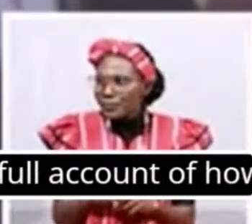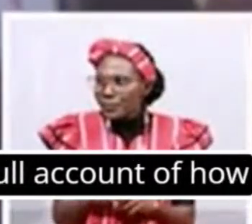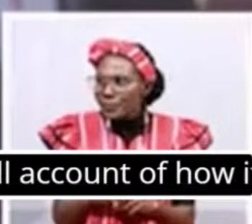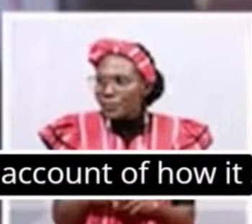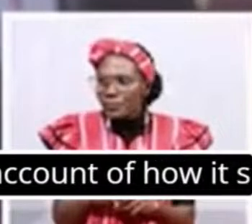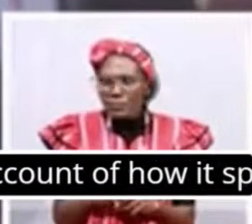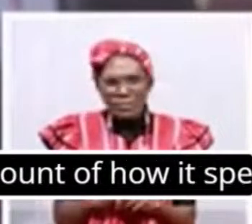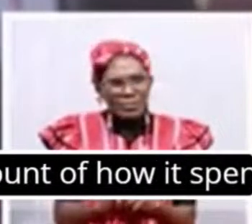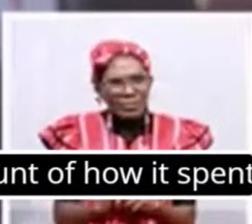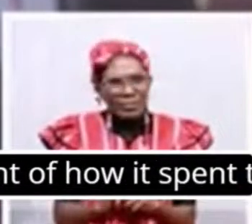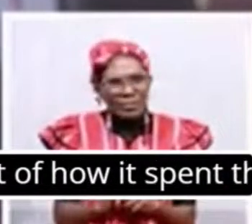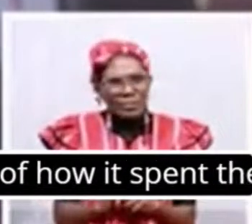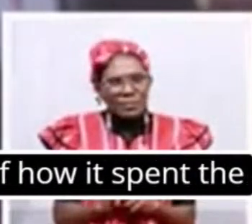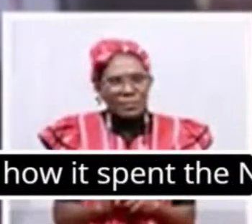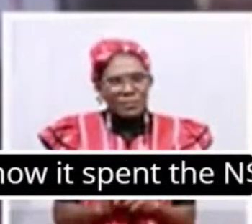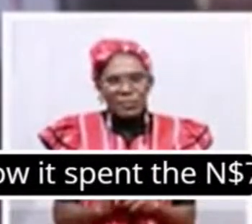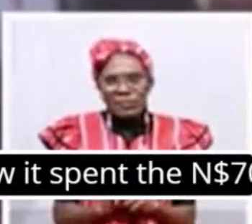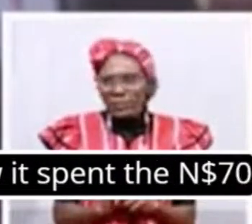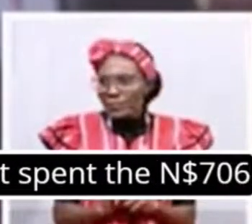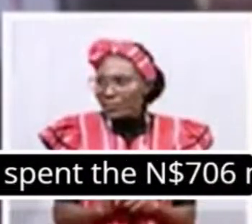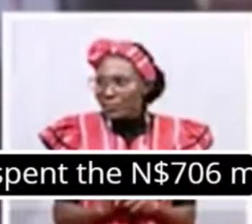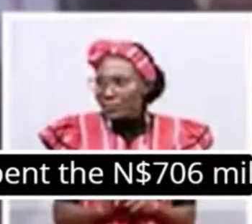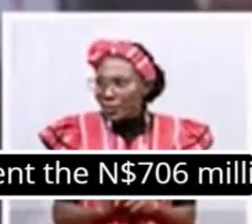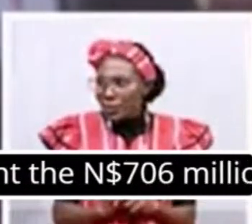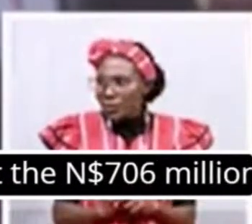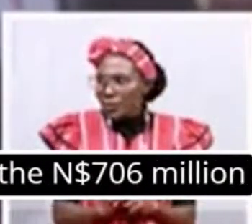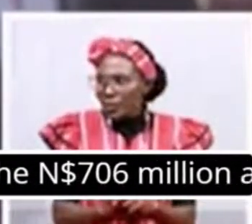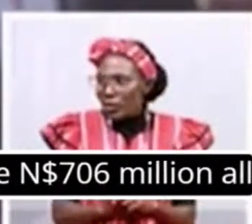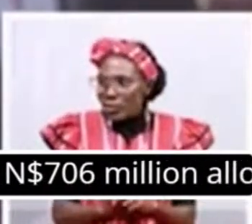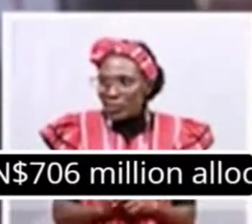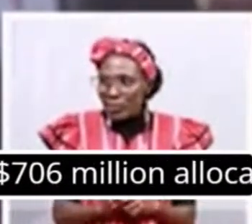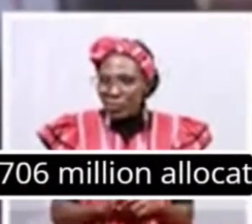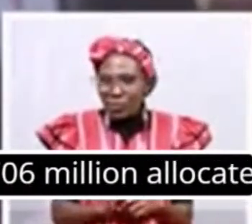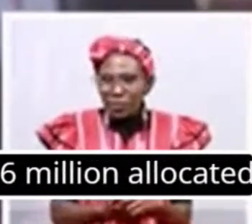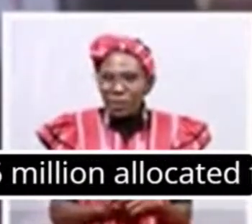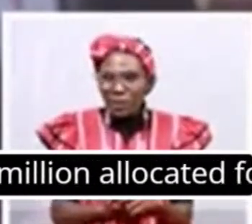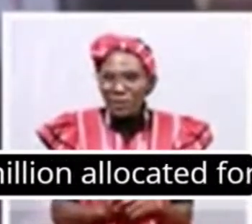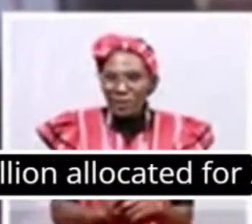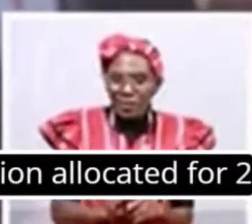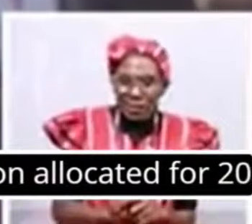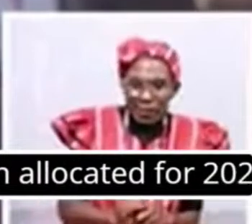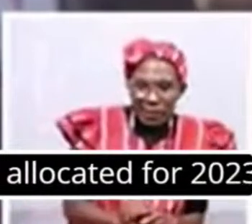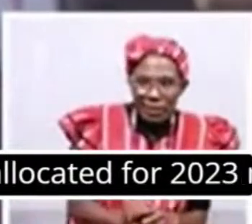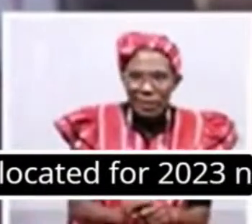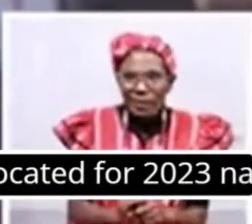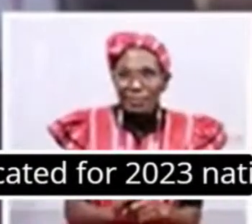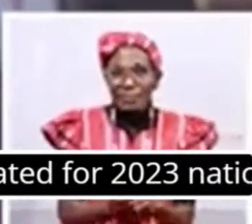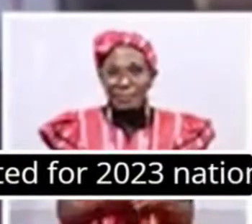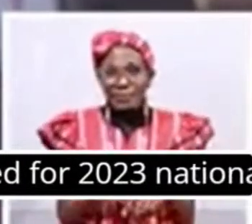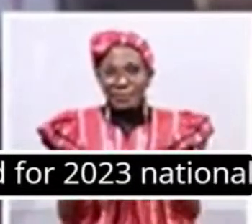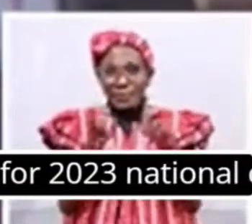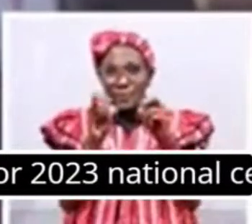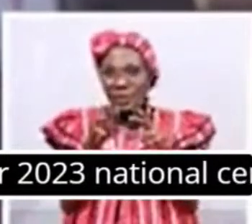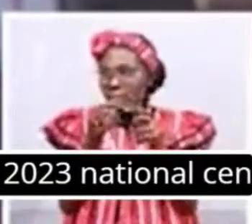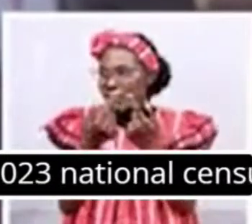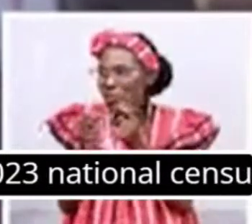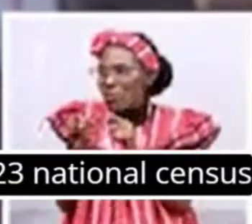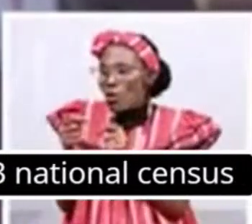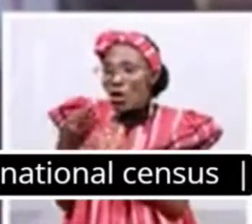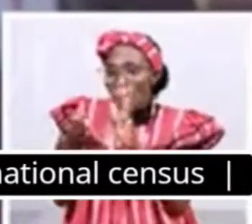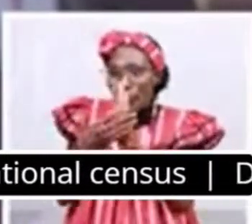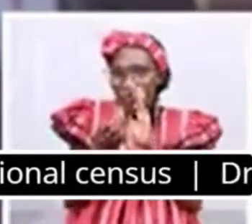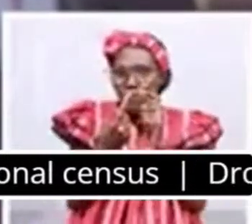legacy left by our founding president, our Dr. Nuyoma, our